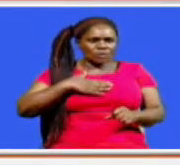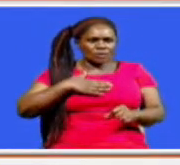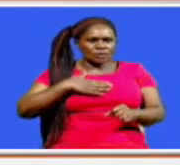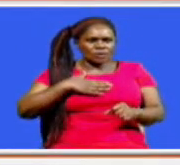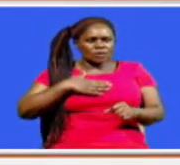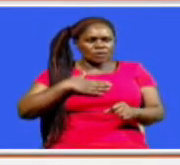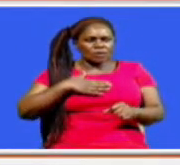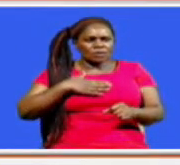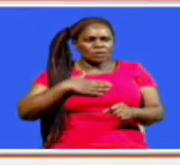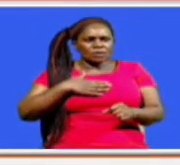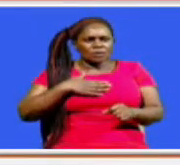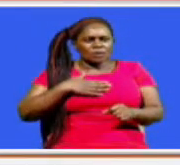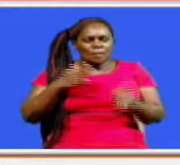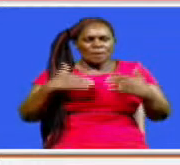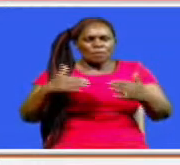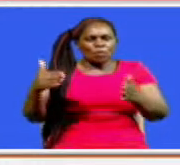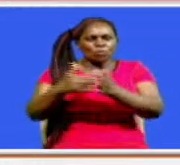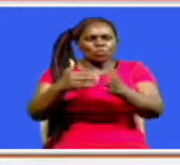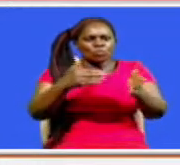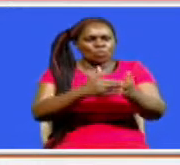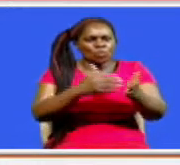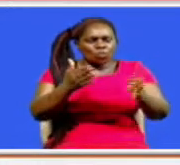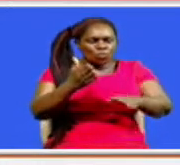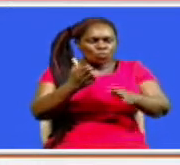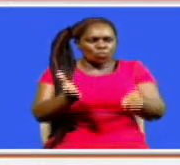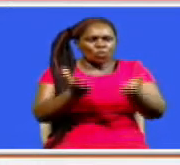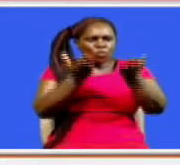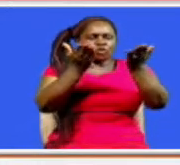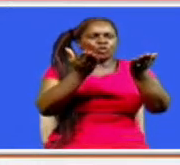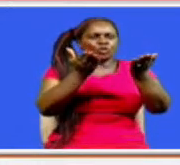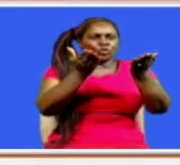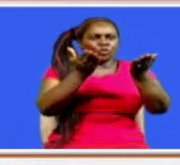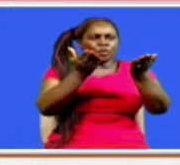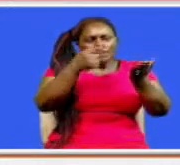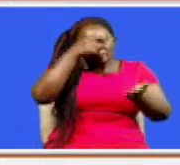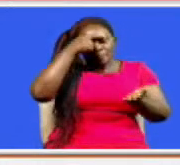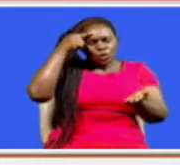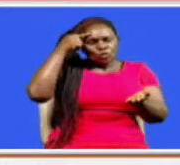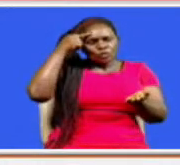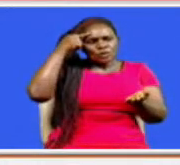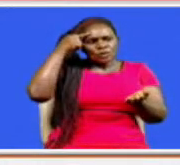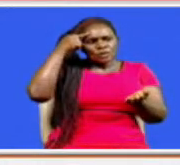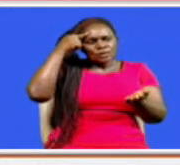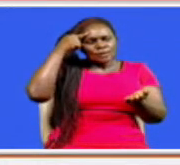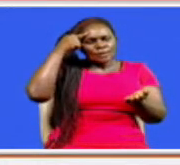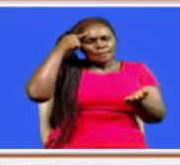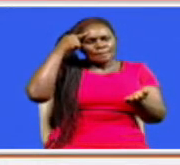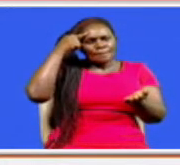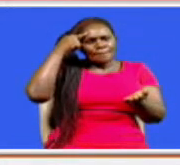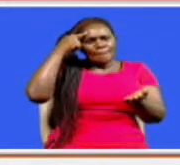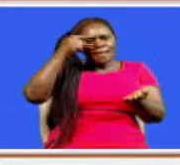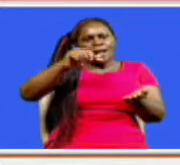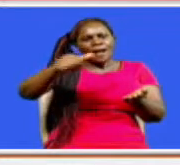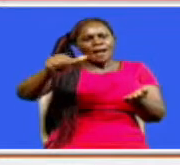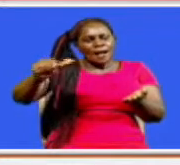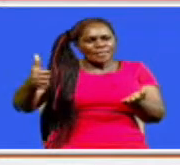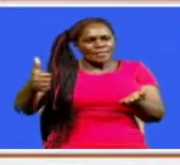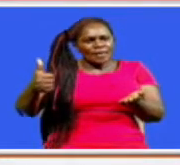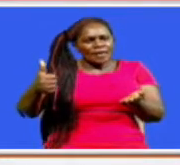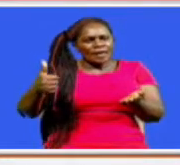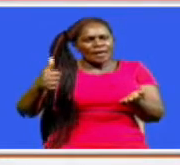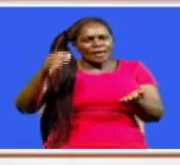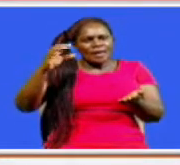teachers who are denied promotions because of the other